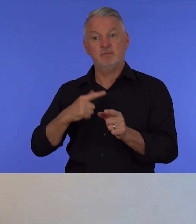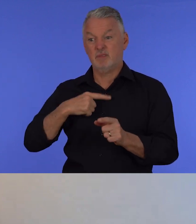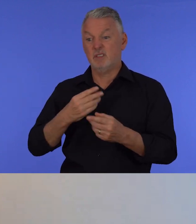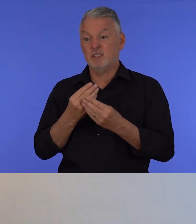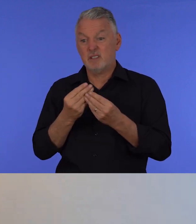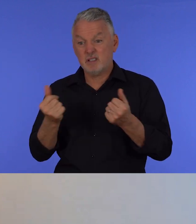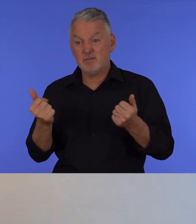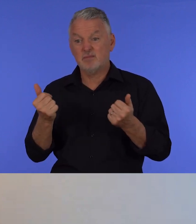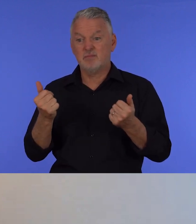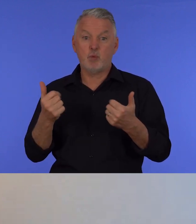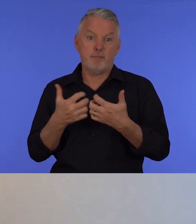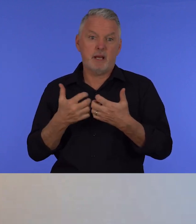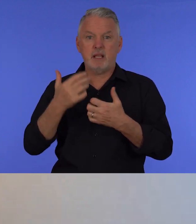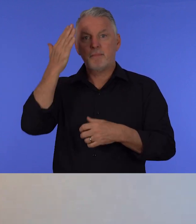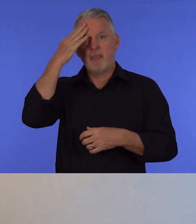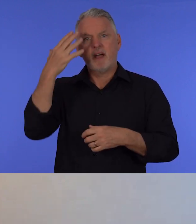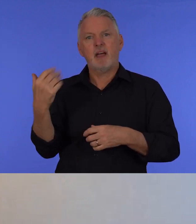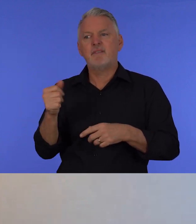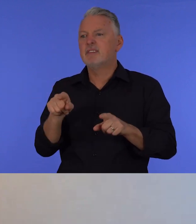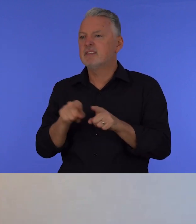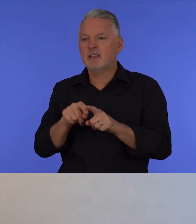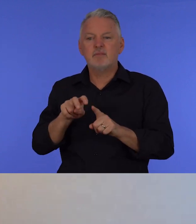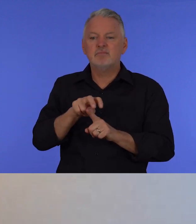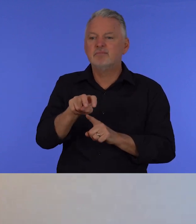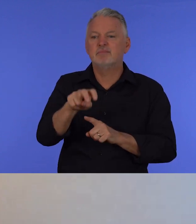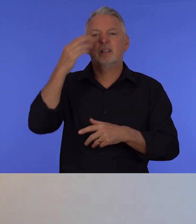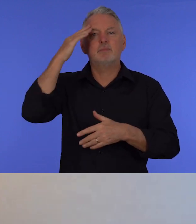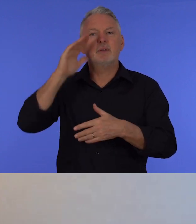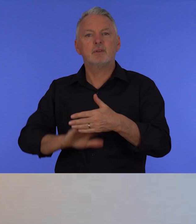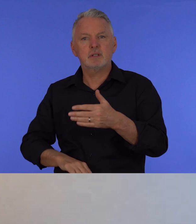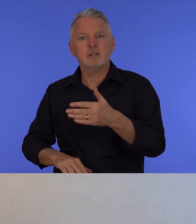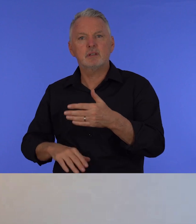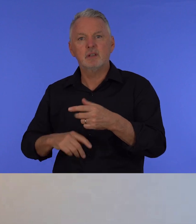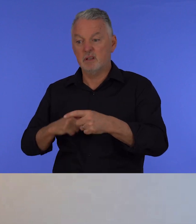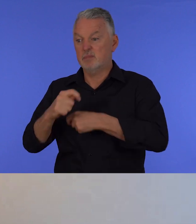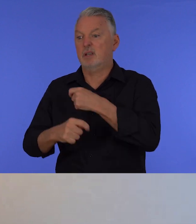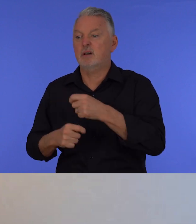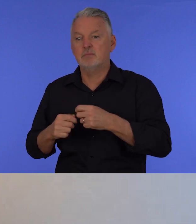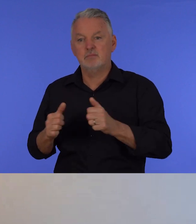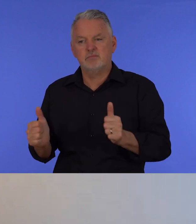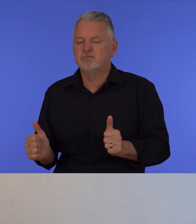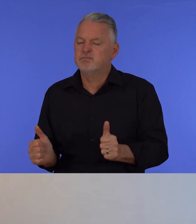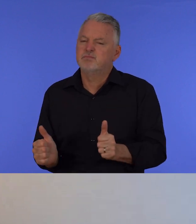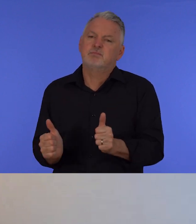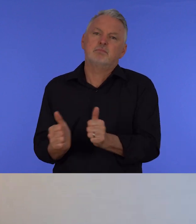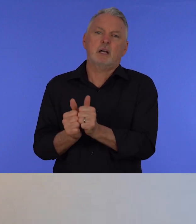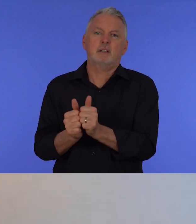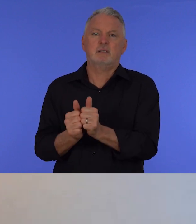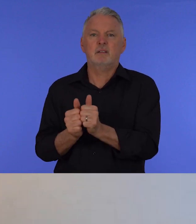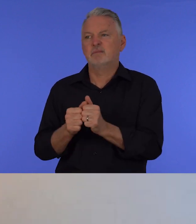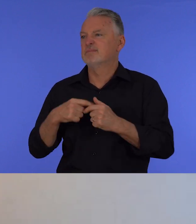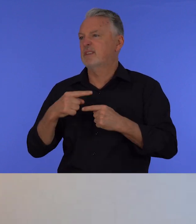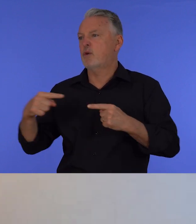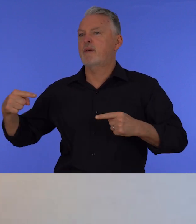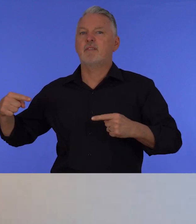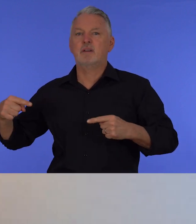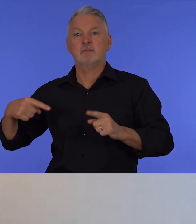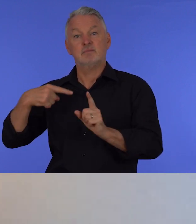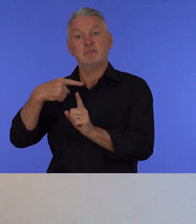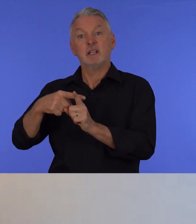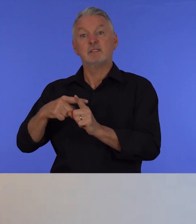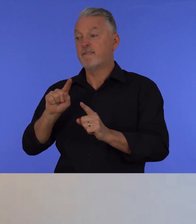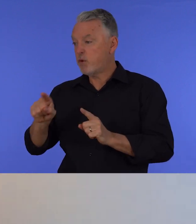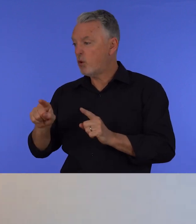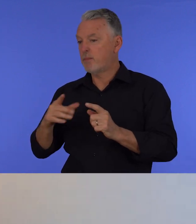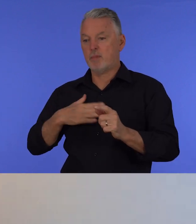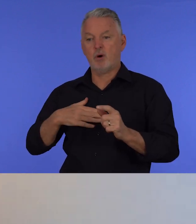over the last 7 years, because we've got mums travelling the same journey and made some really great mates from that. And they will be lifelong friends for